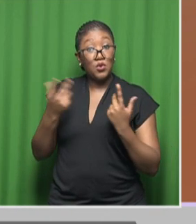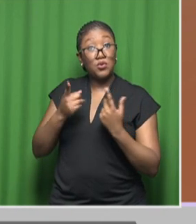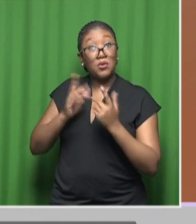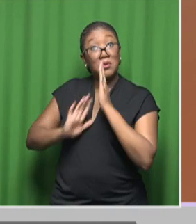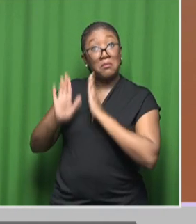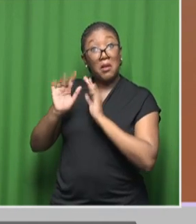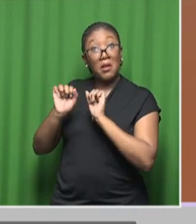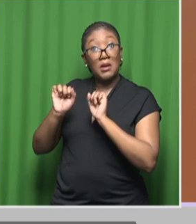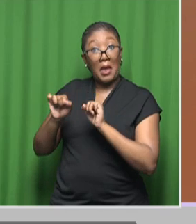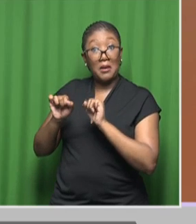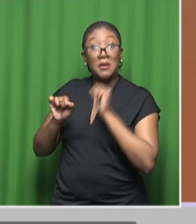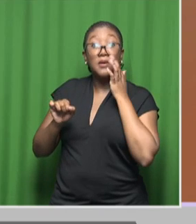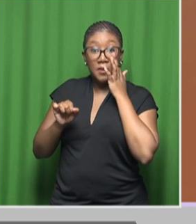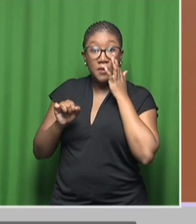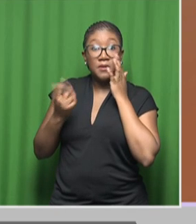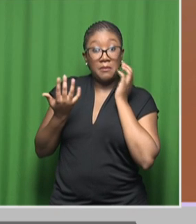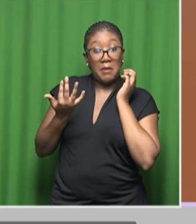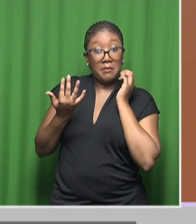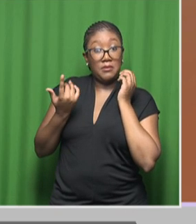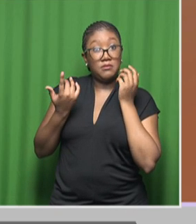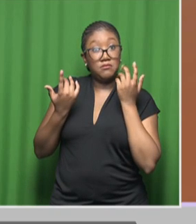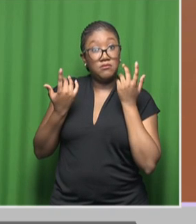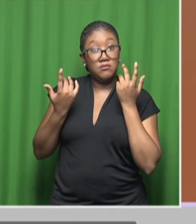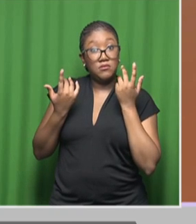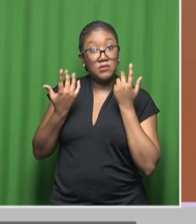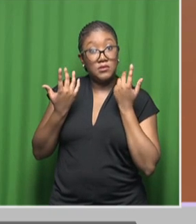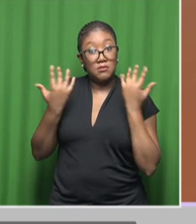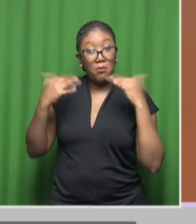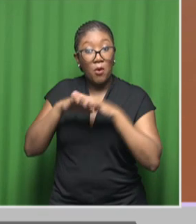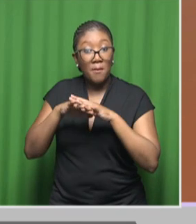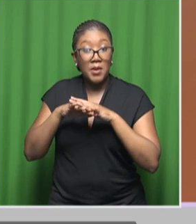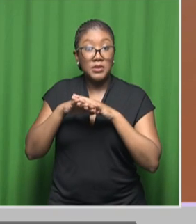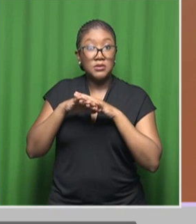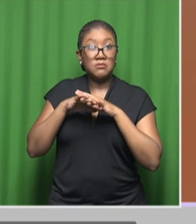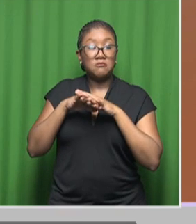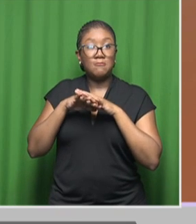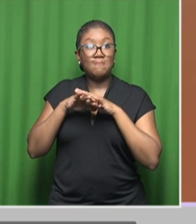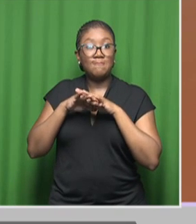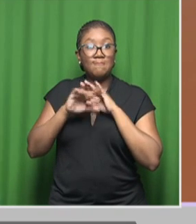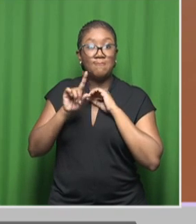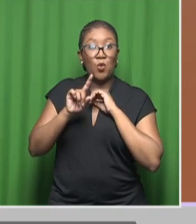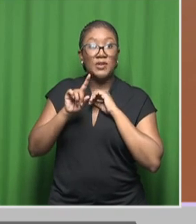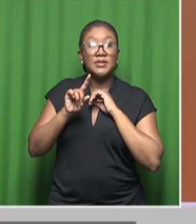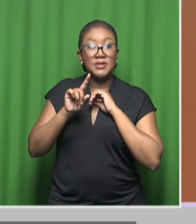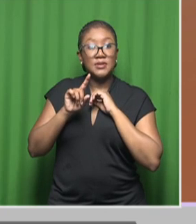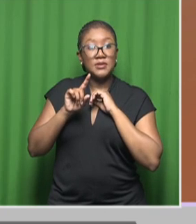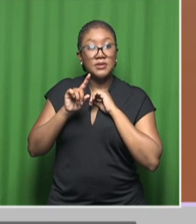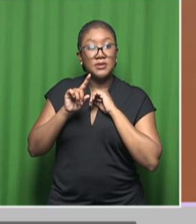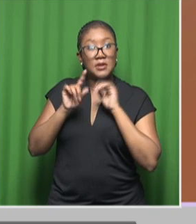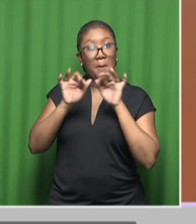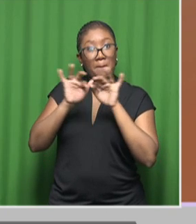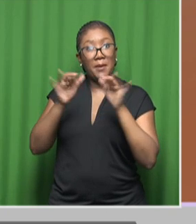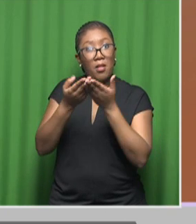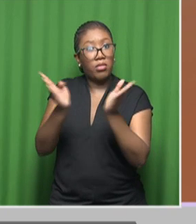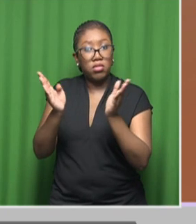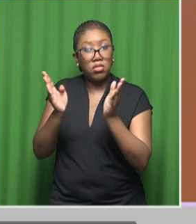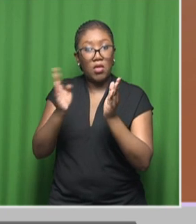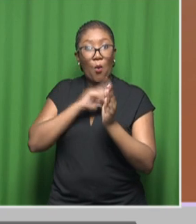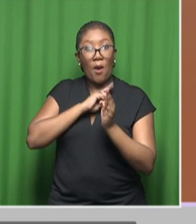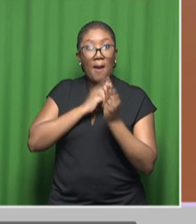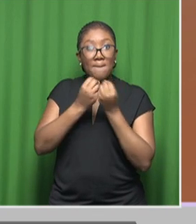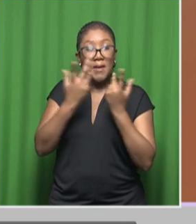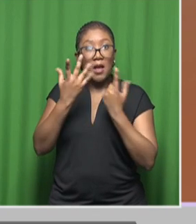point consider incorporating the mass market into the brand? Because the mass market has been bitterly